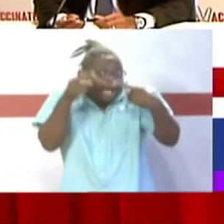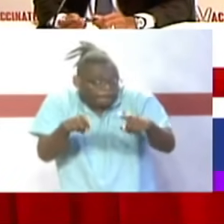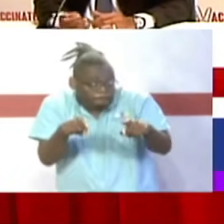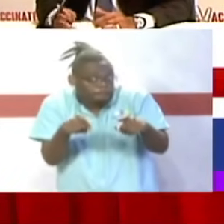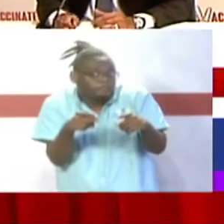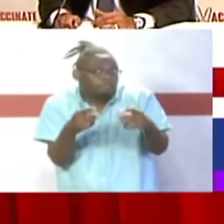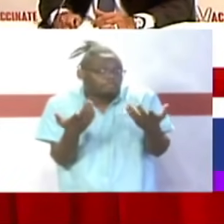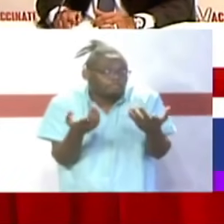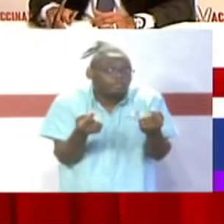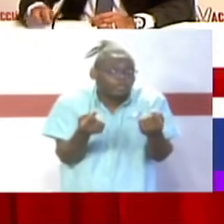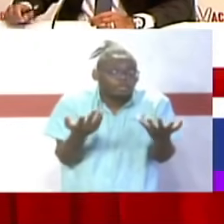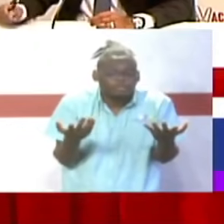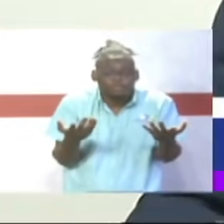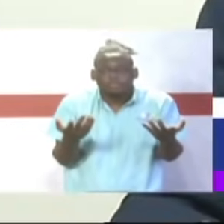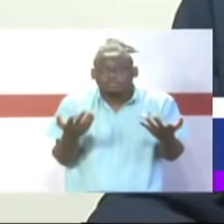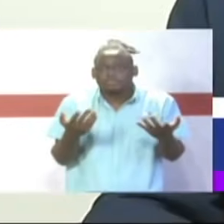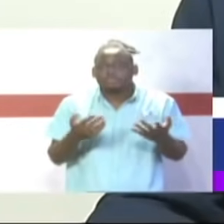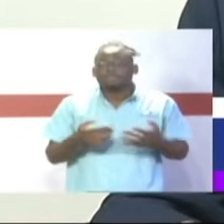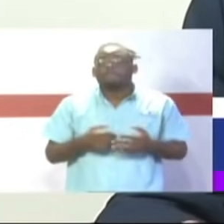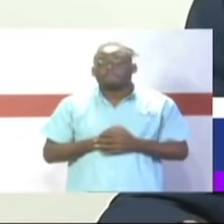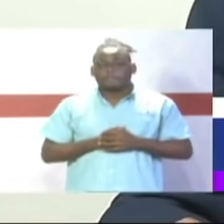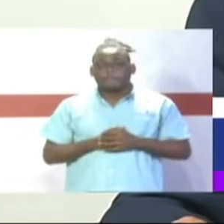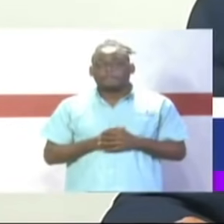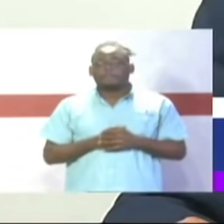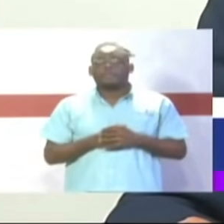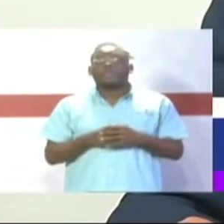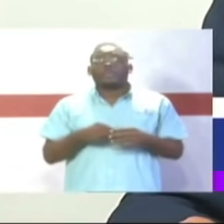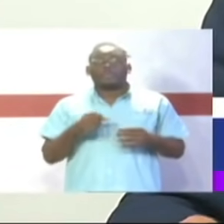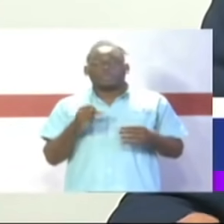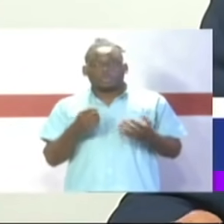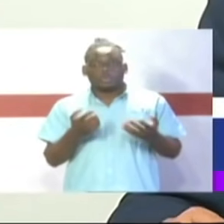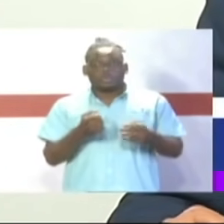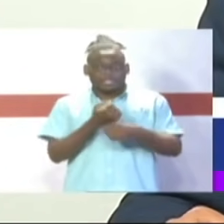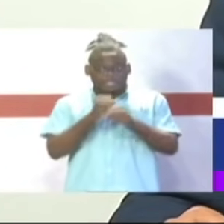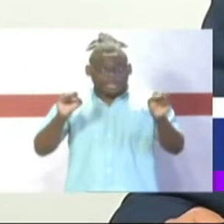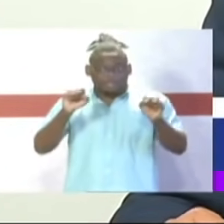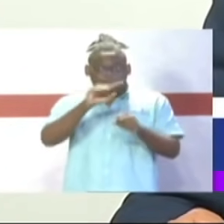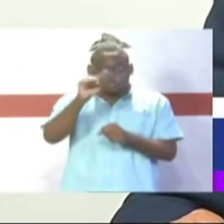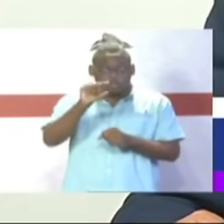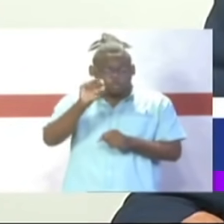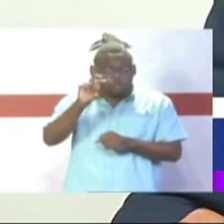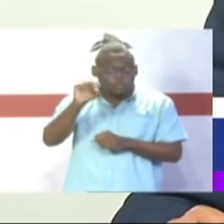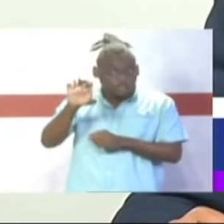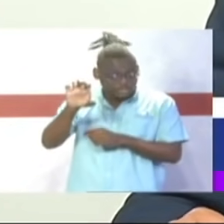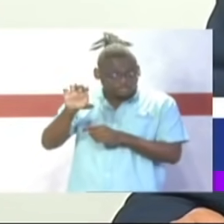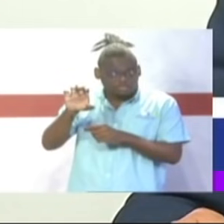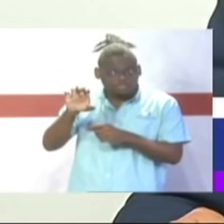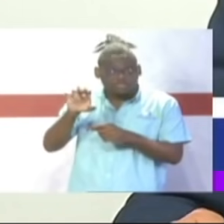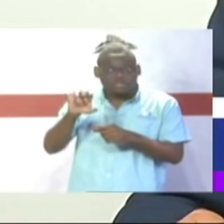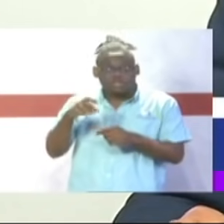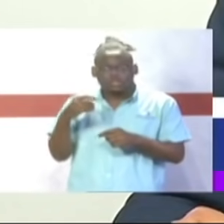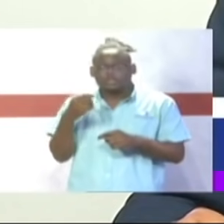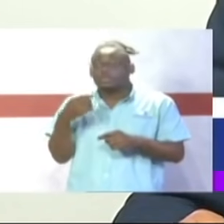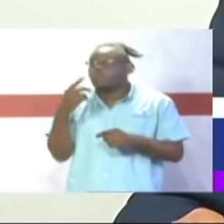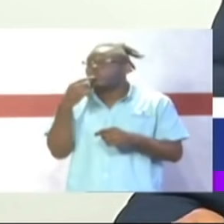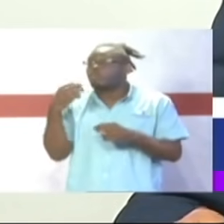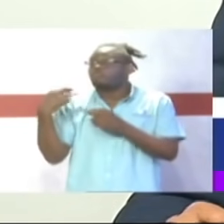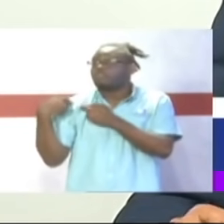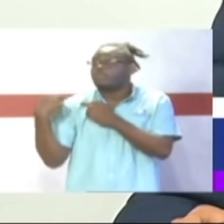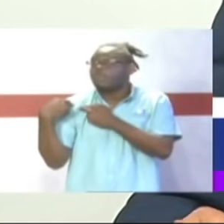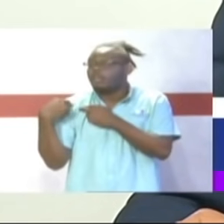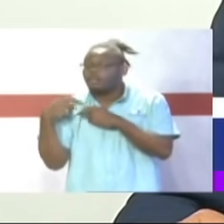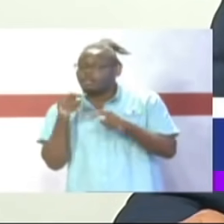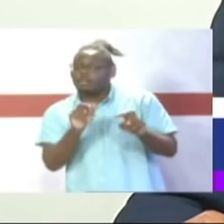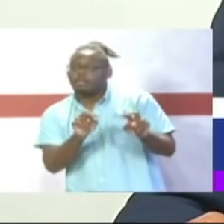for the question. So the issue of monitoring of the safe zones is the remit of the Trinidad and Tobago Police